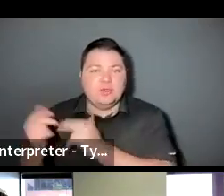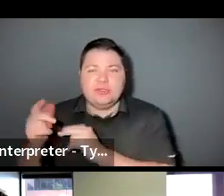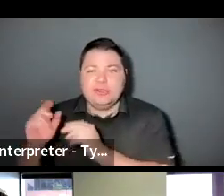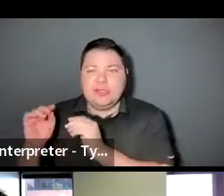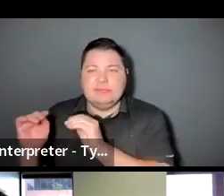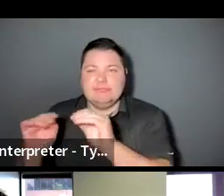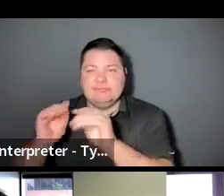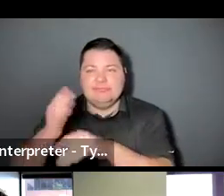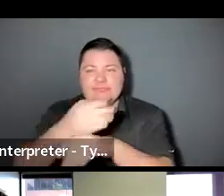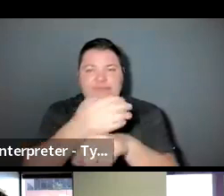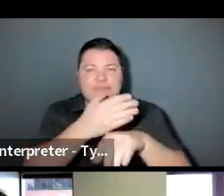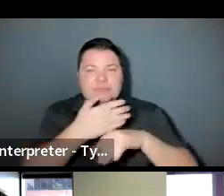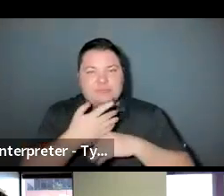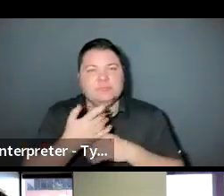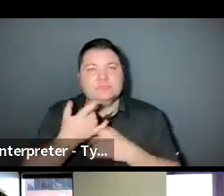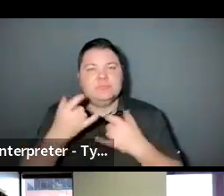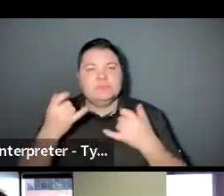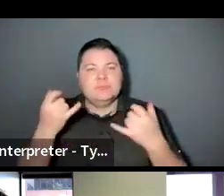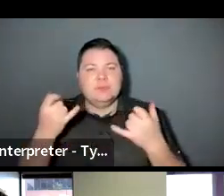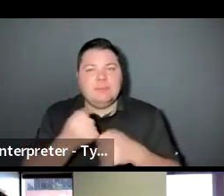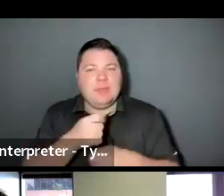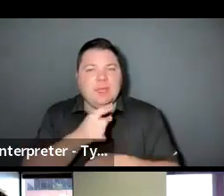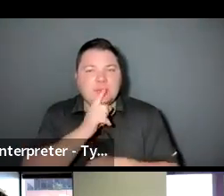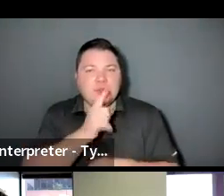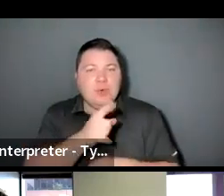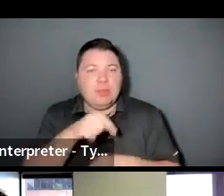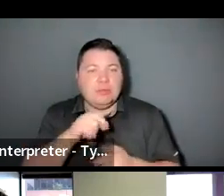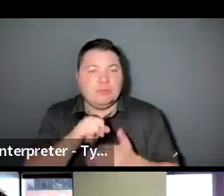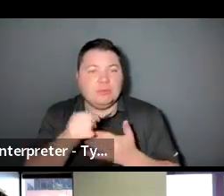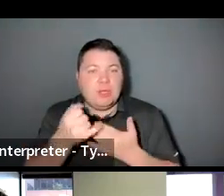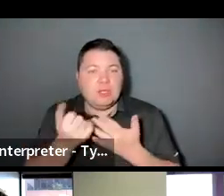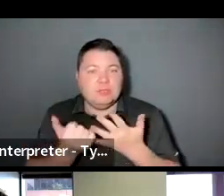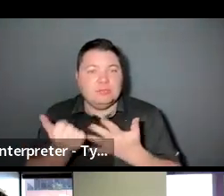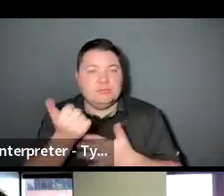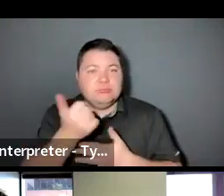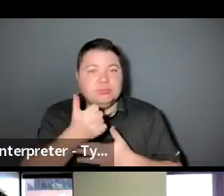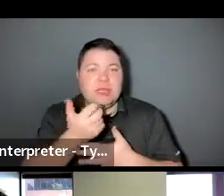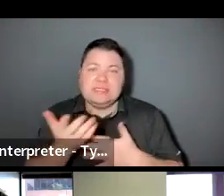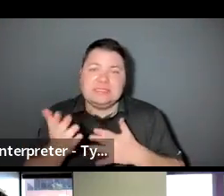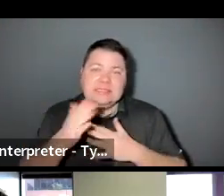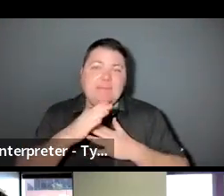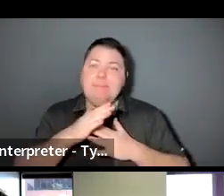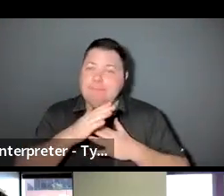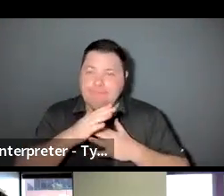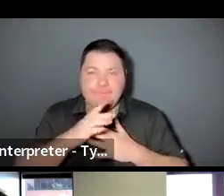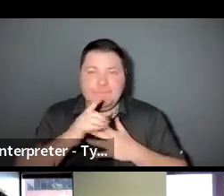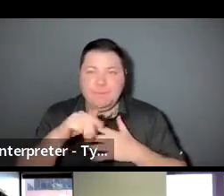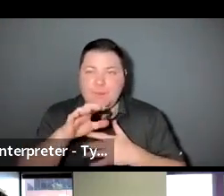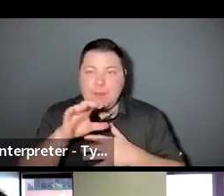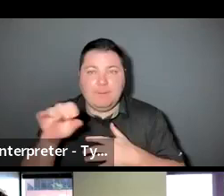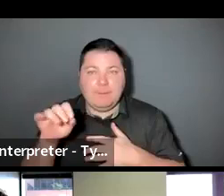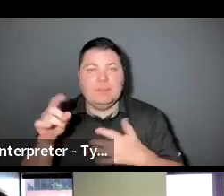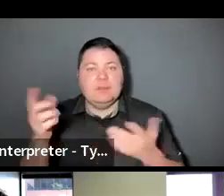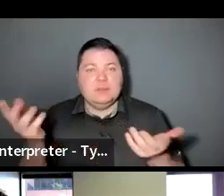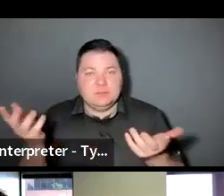doing that, but making sure that this project remains aligned as a top priority of the company